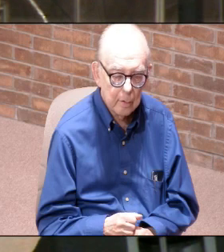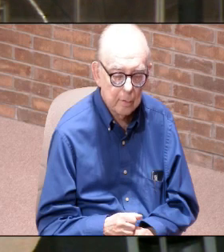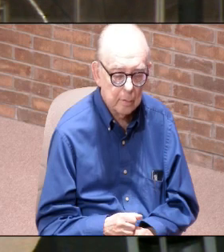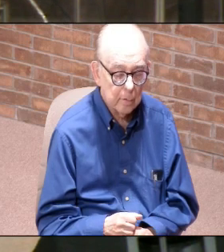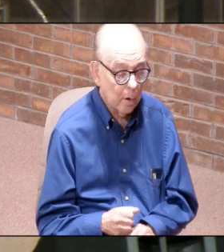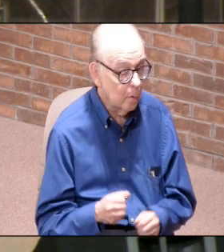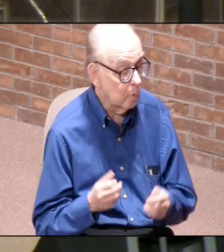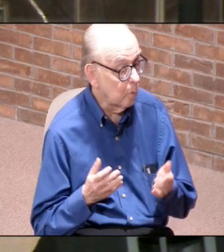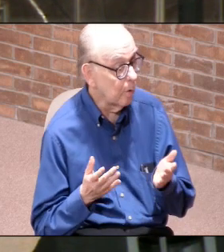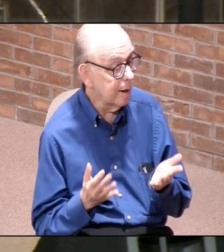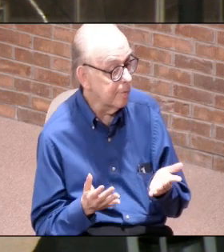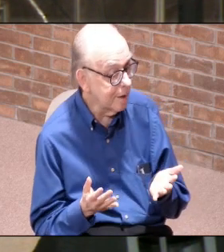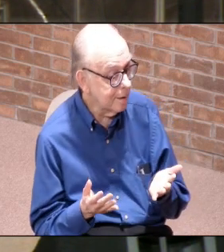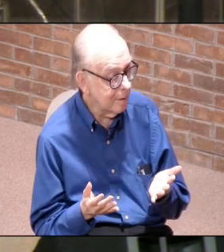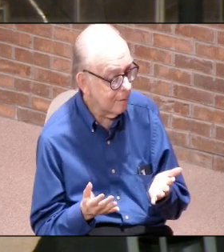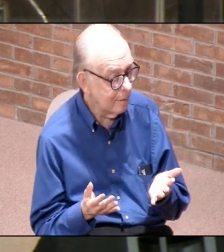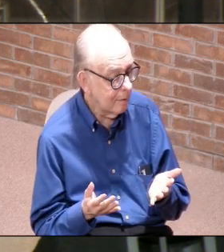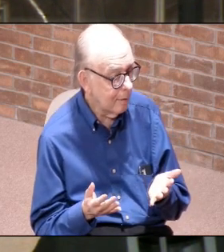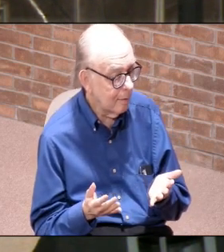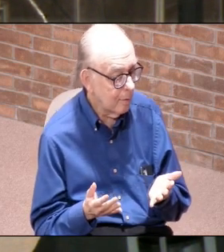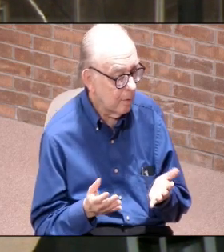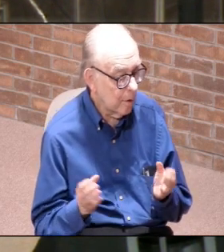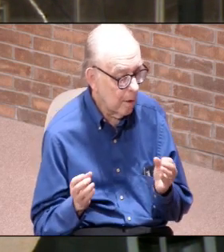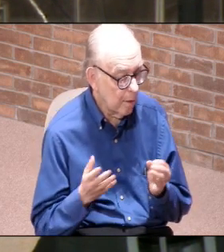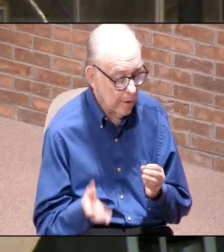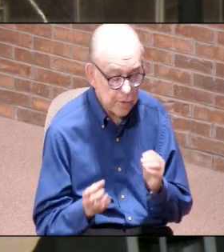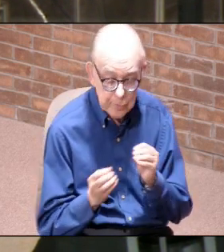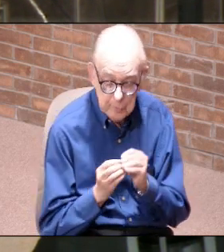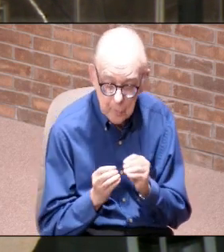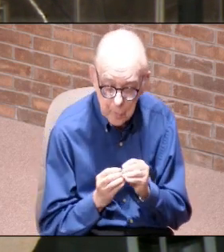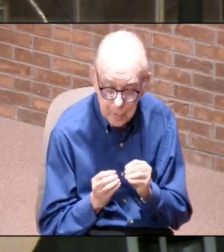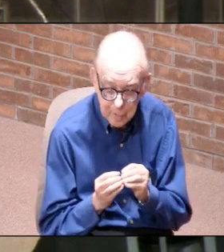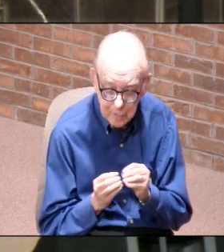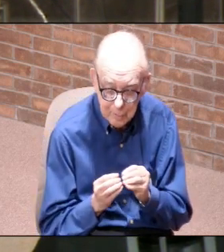Hang on, there's more.